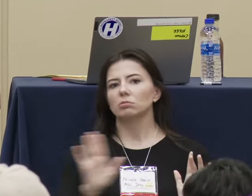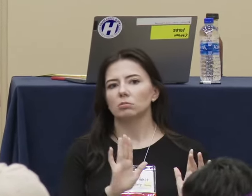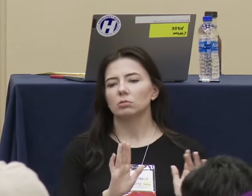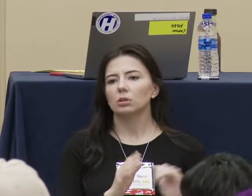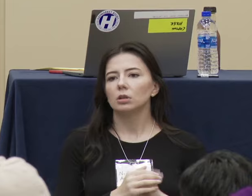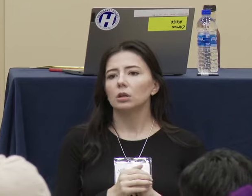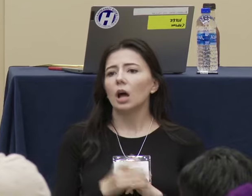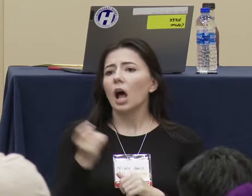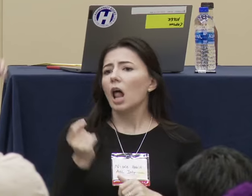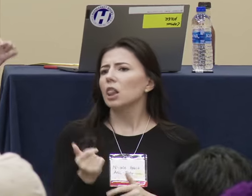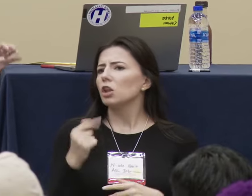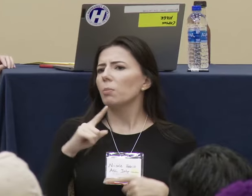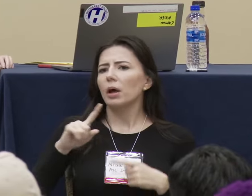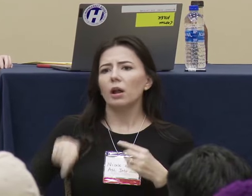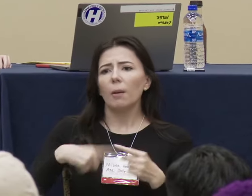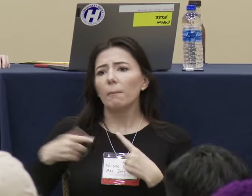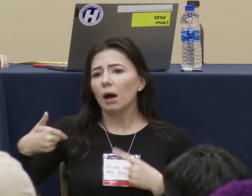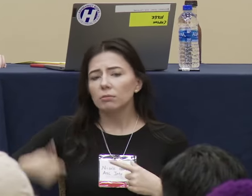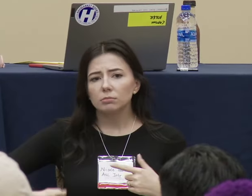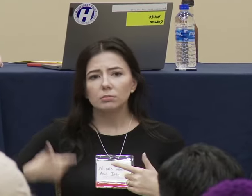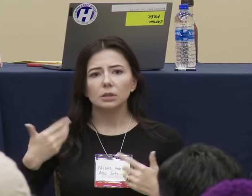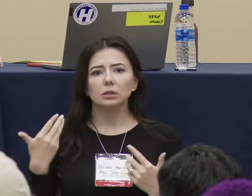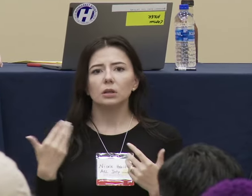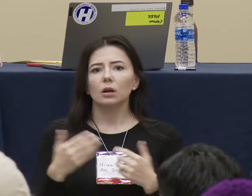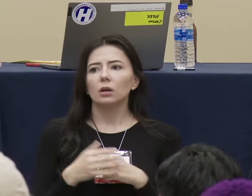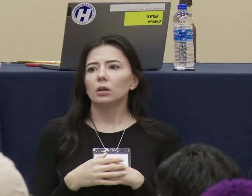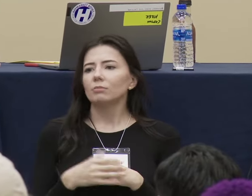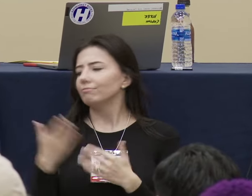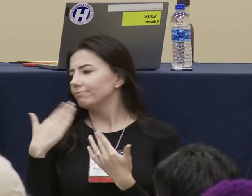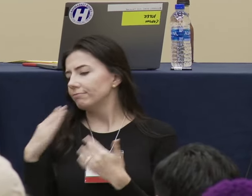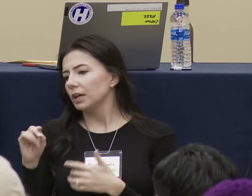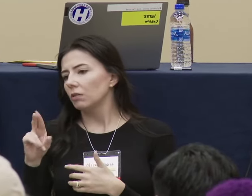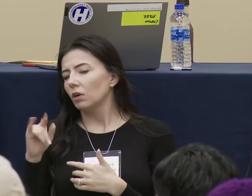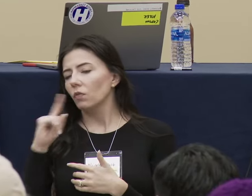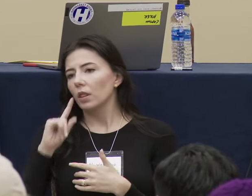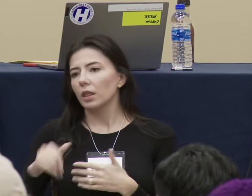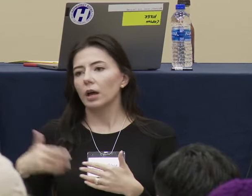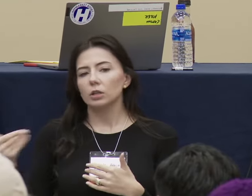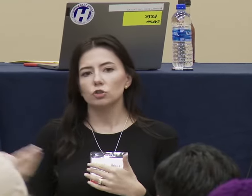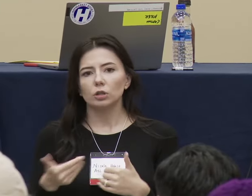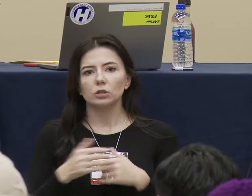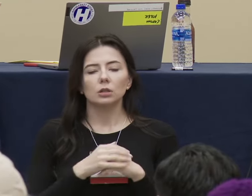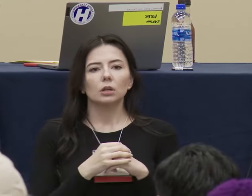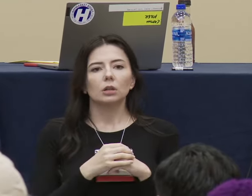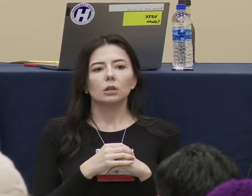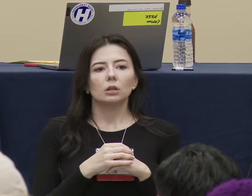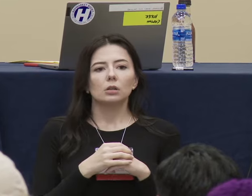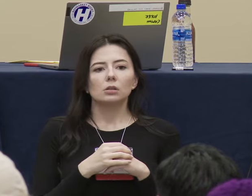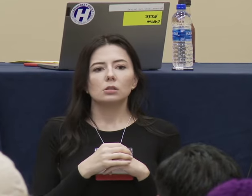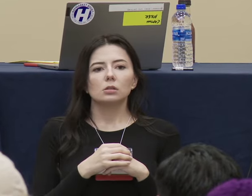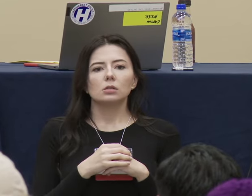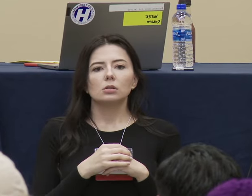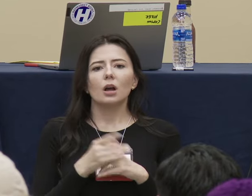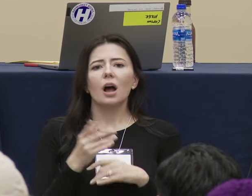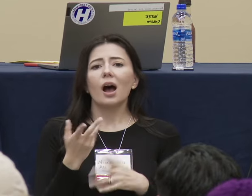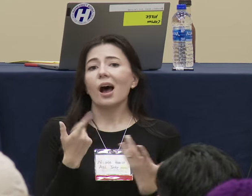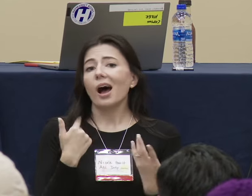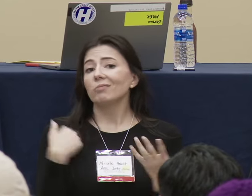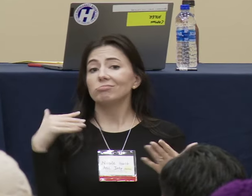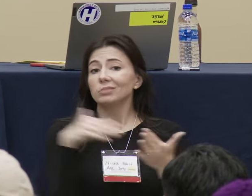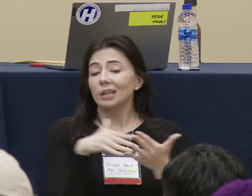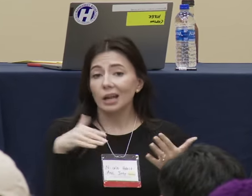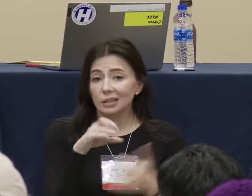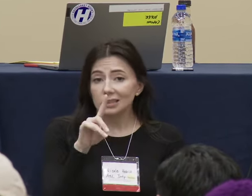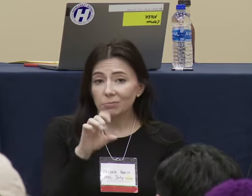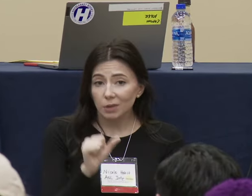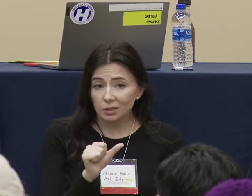bit about me. Thank you, Eric, for that introduction. I come from really the field of disability studies,